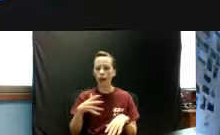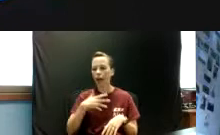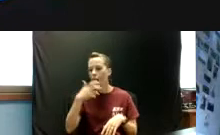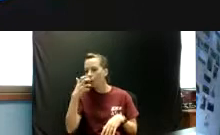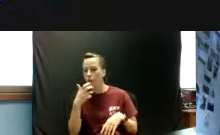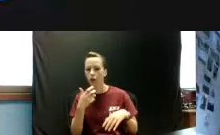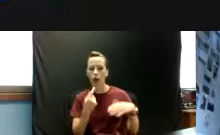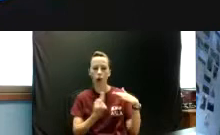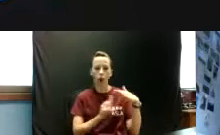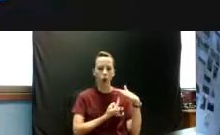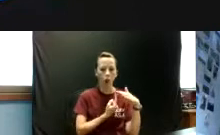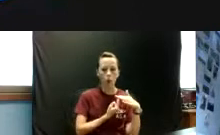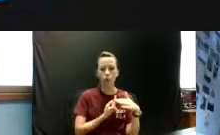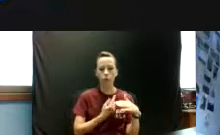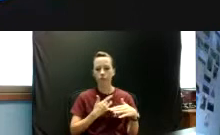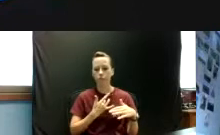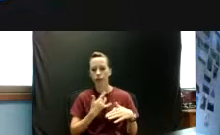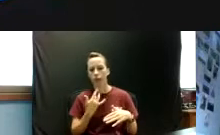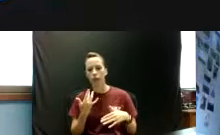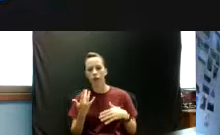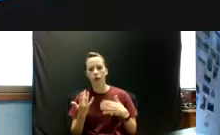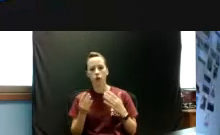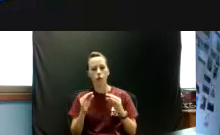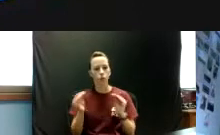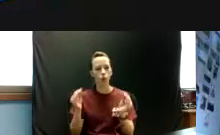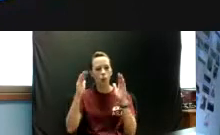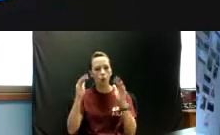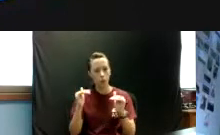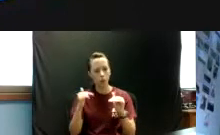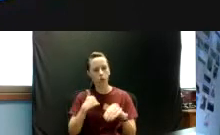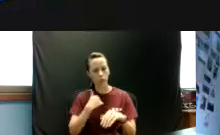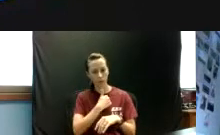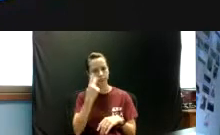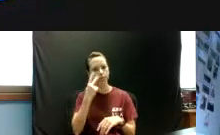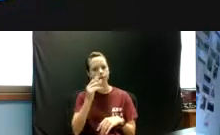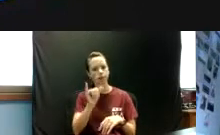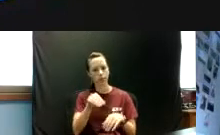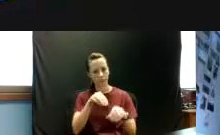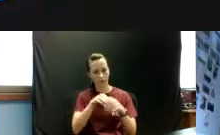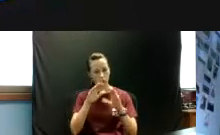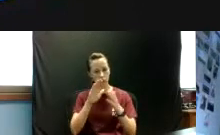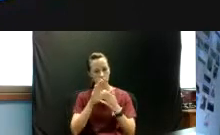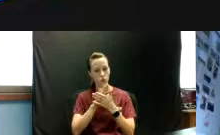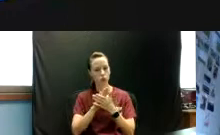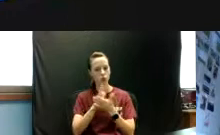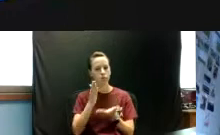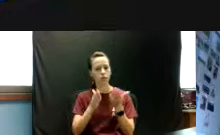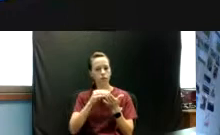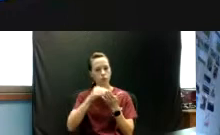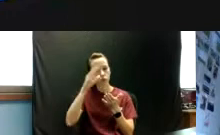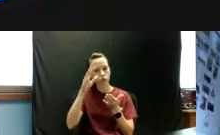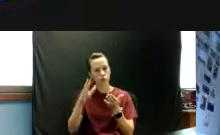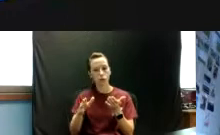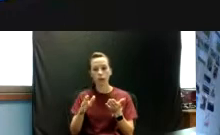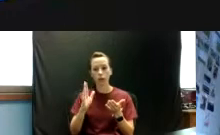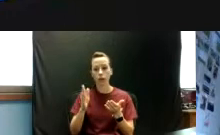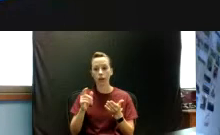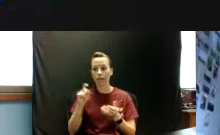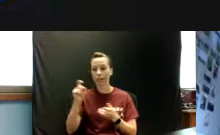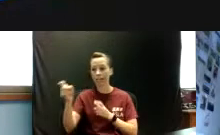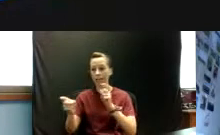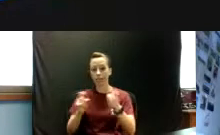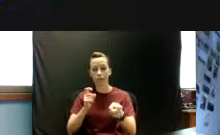sad, worthless, or hopeless. We've seen this in schools. Students might start giving away possessions, which is